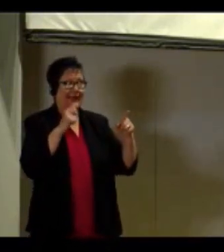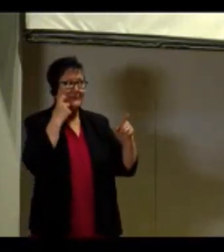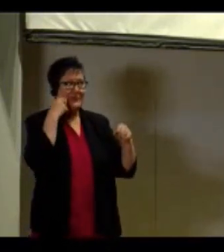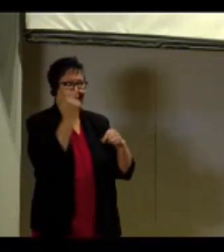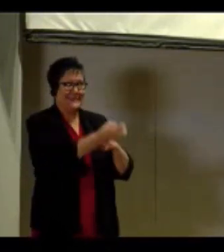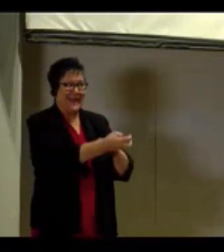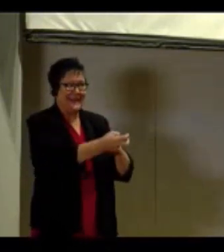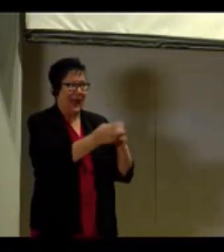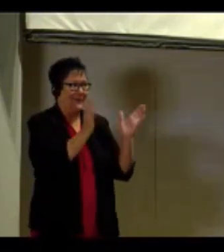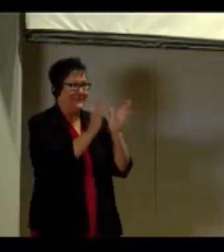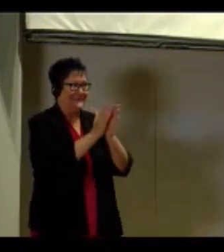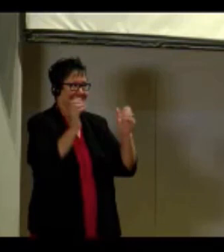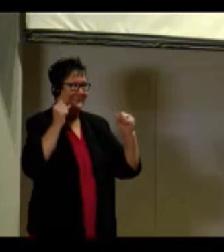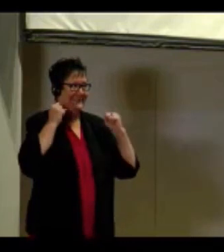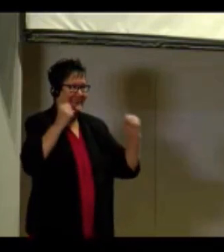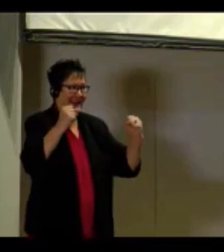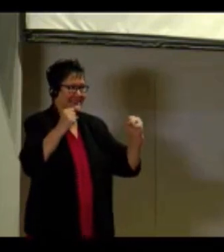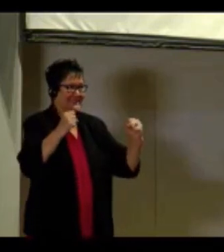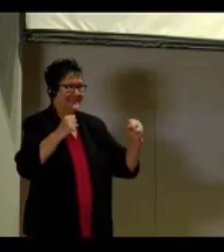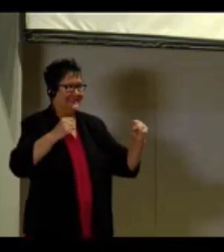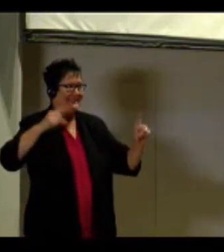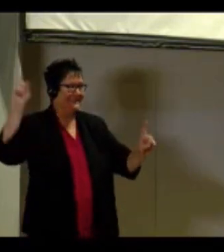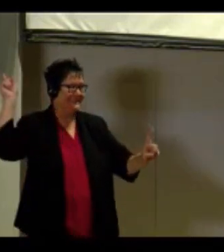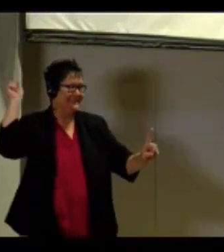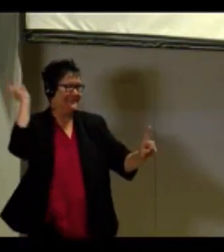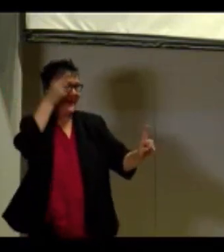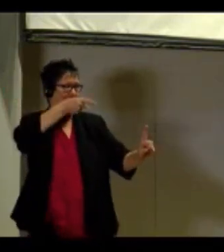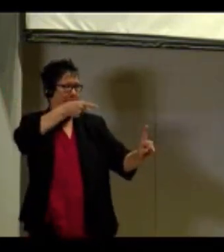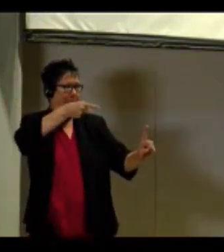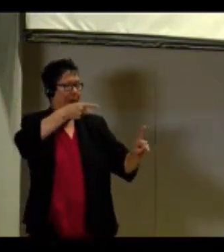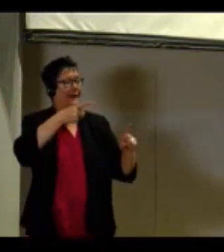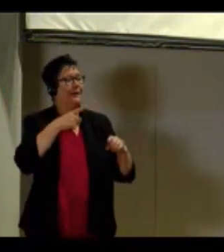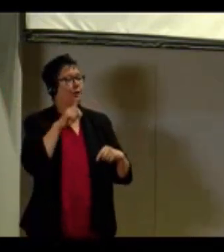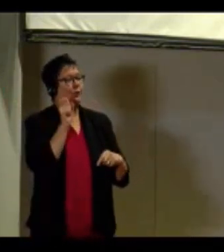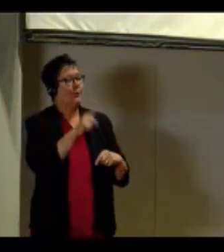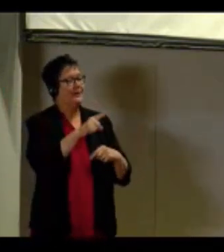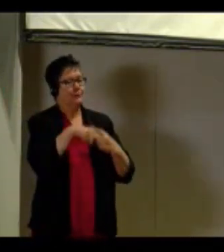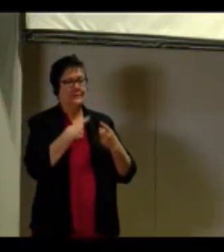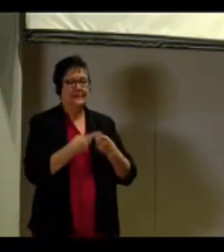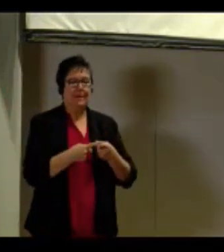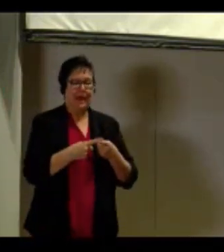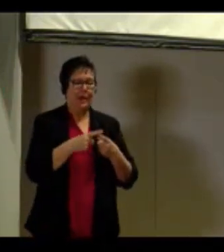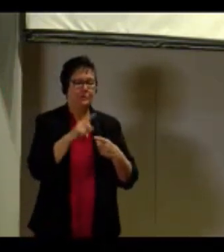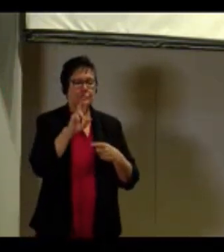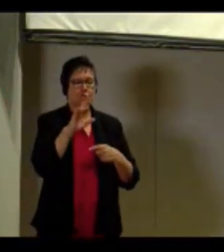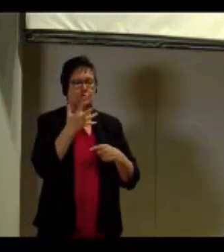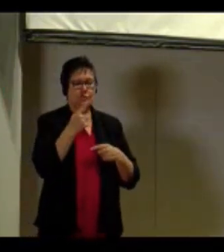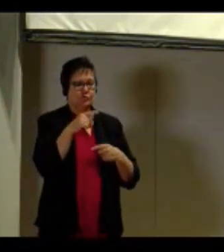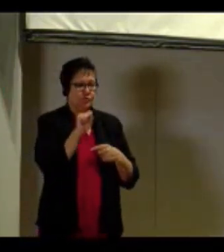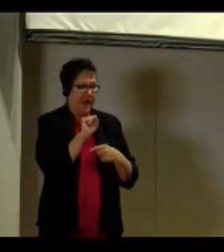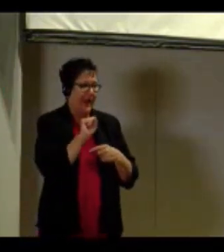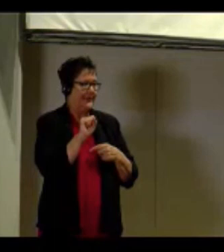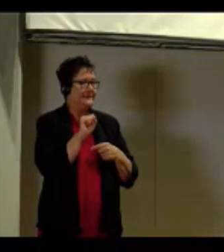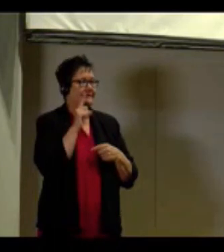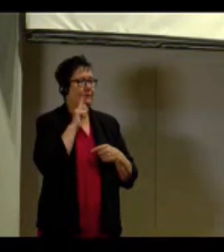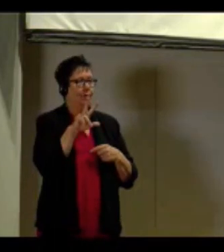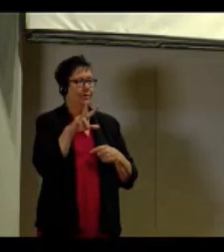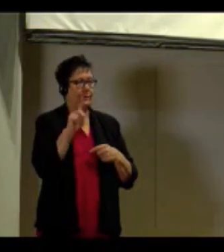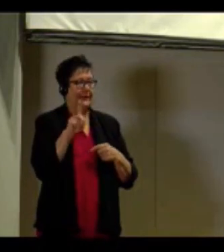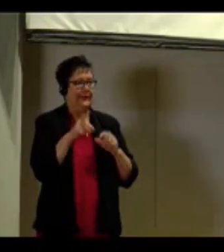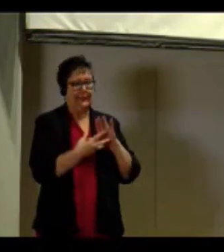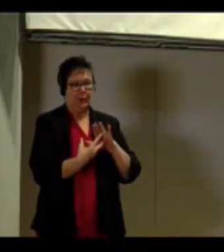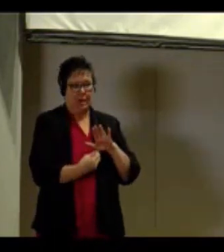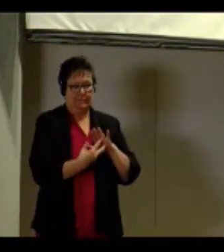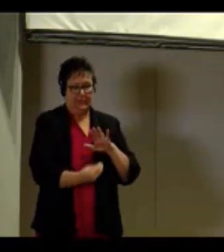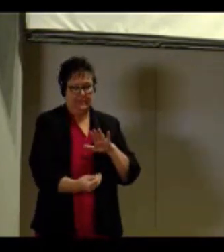and I can put you on the spot if you'd like to say something. The question was about rights in 3D copies